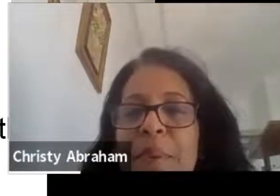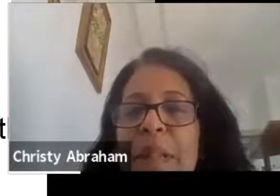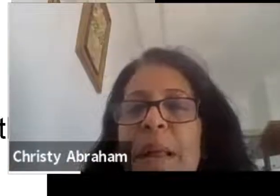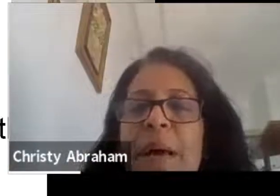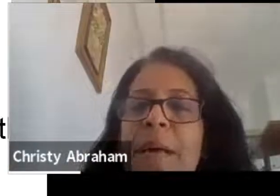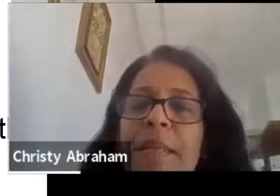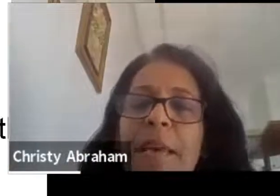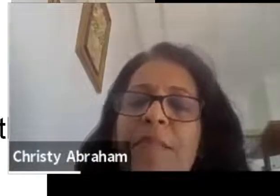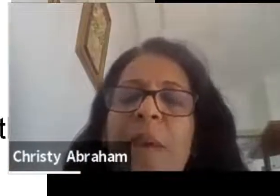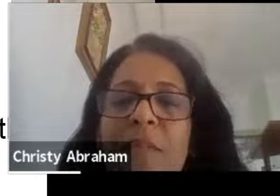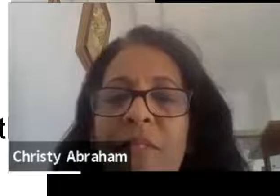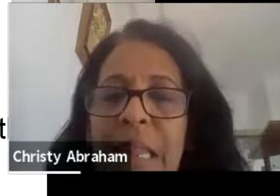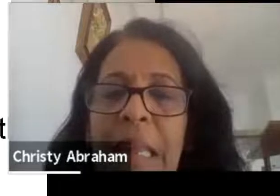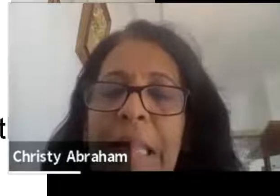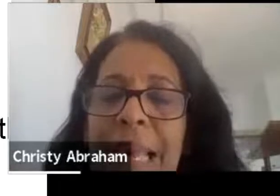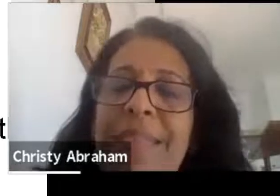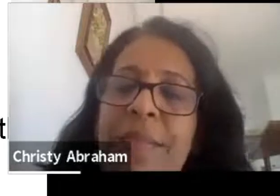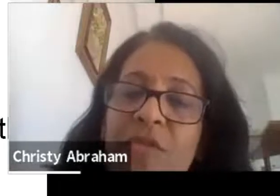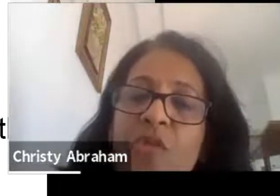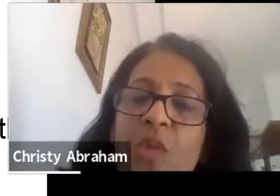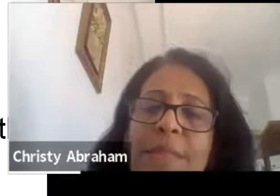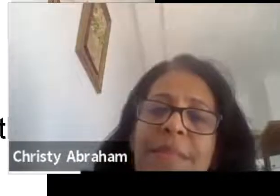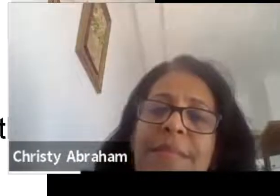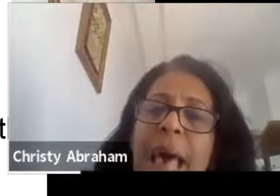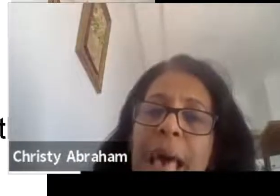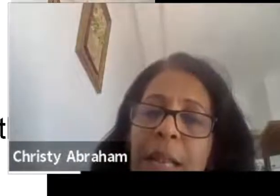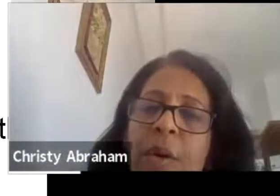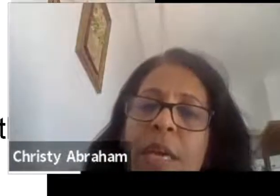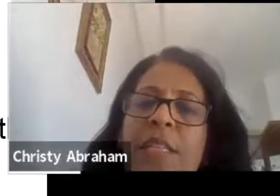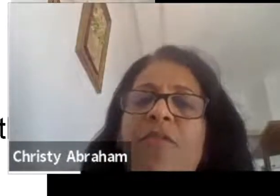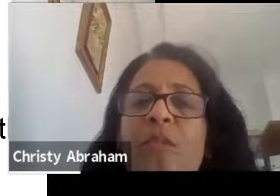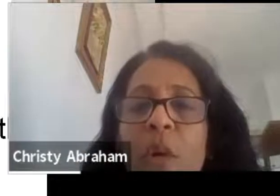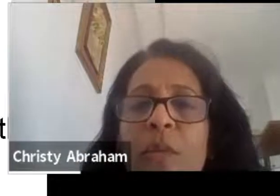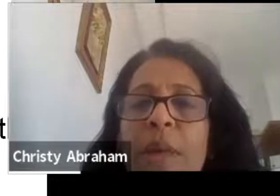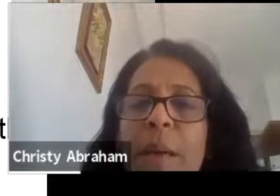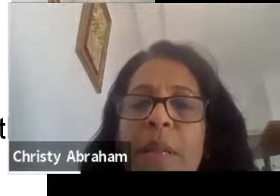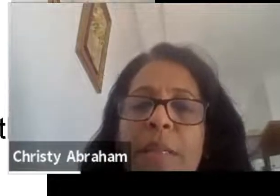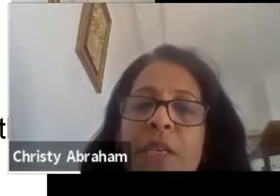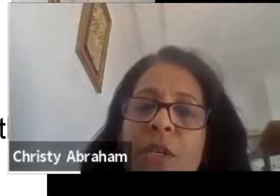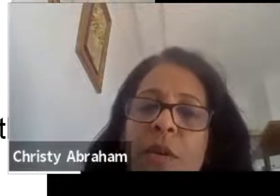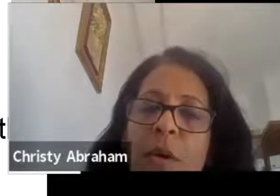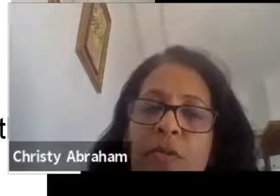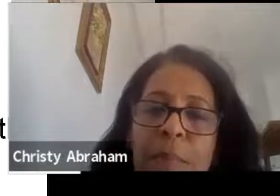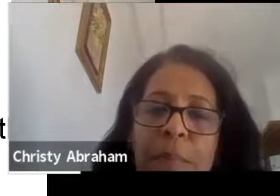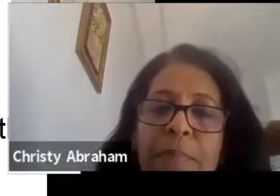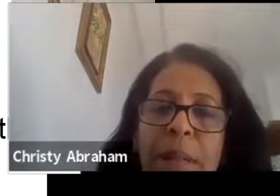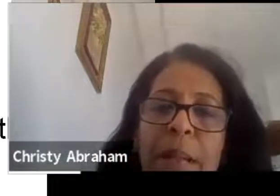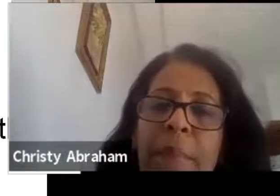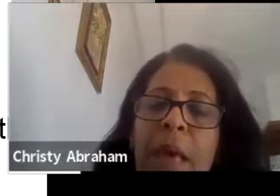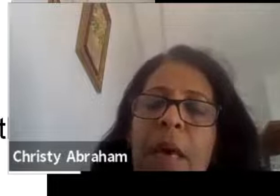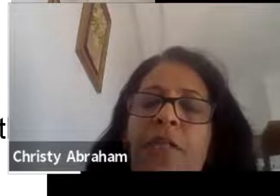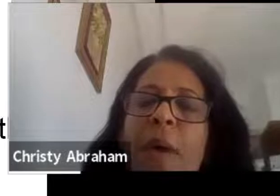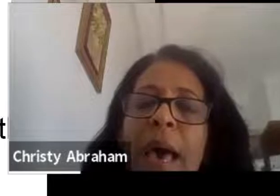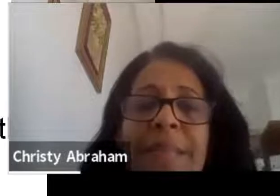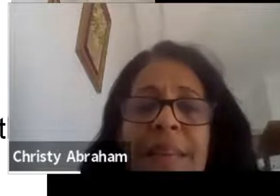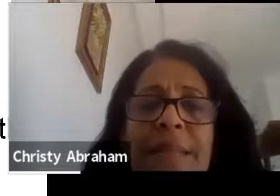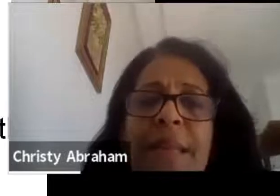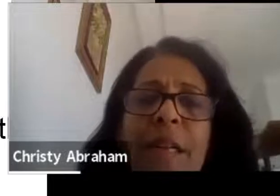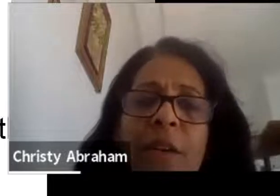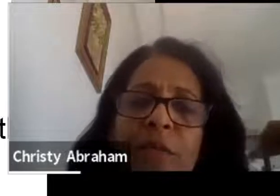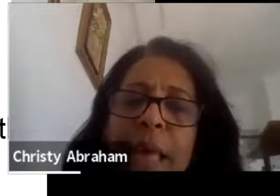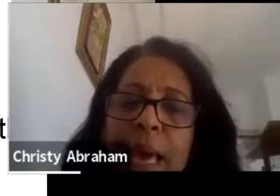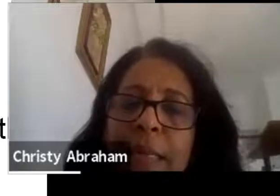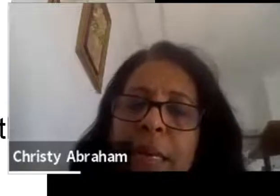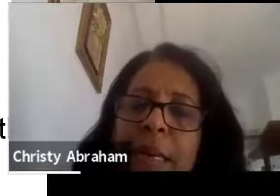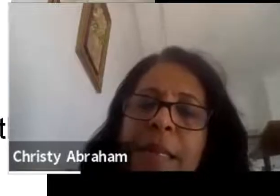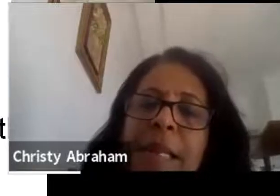33% people, there has been very less resources allocated for rehabilitation of the people. So as a